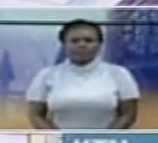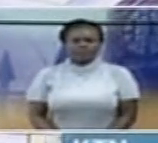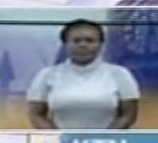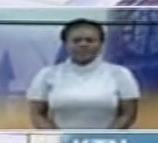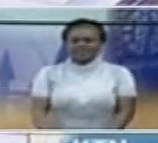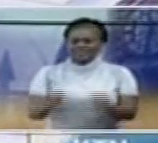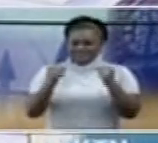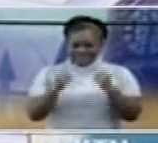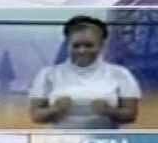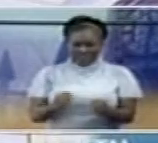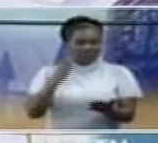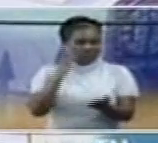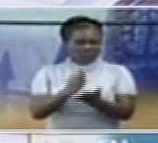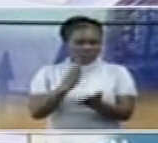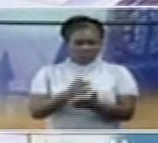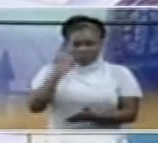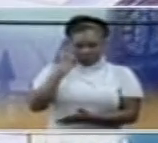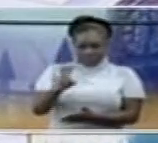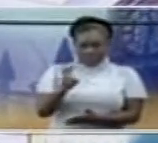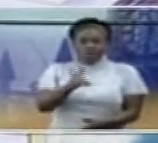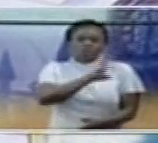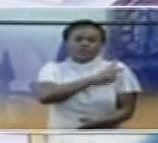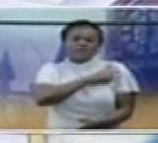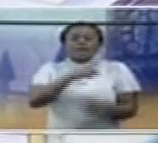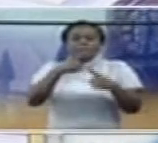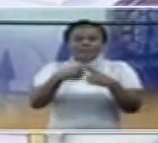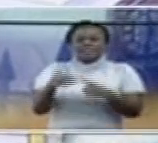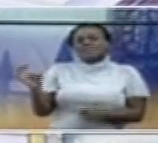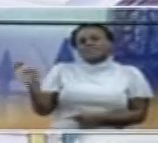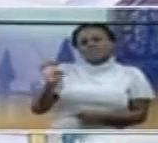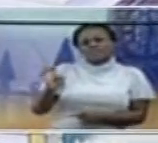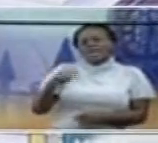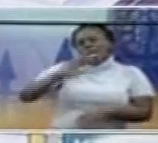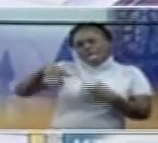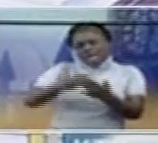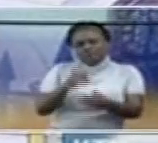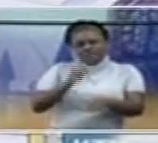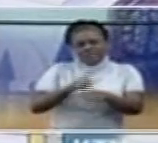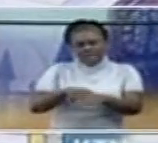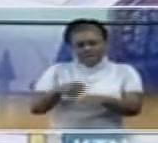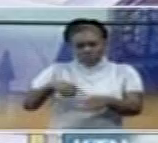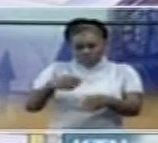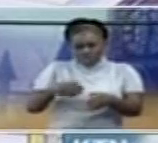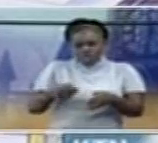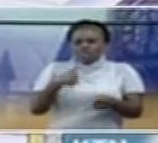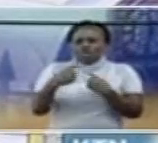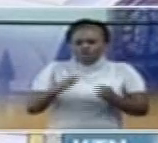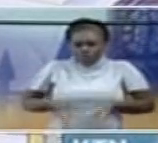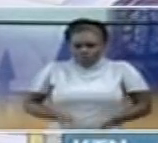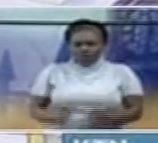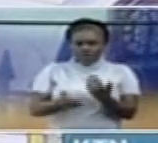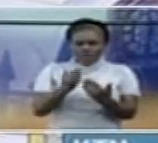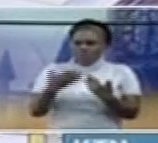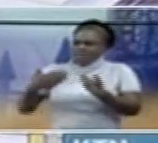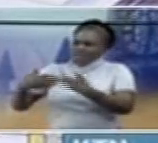tough reality check there by Wilkis Tanyabo. But Edith, I mean, every time we talk about maternal death, it seems like we leave